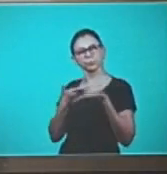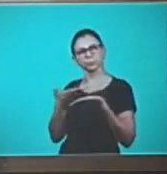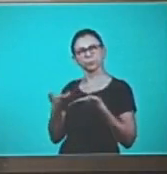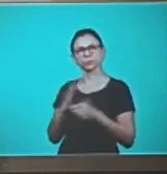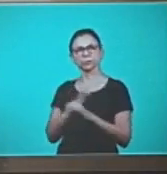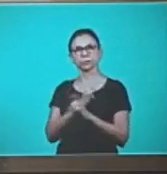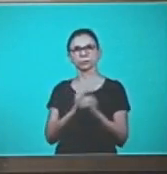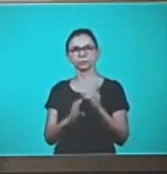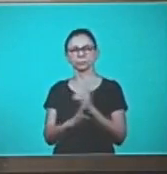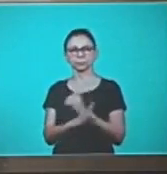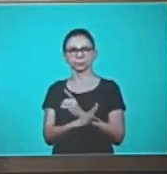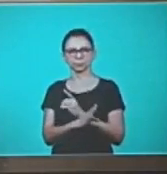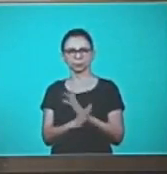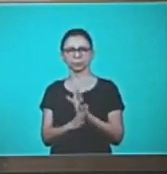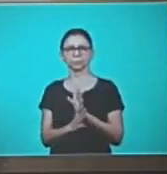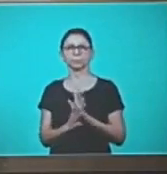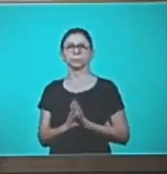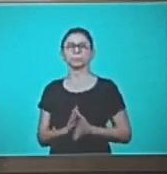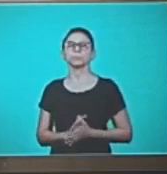cooperating on this Sunday school.